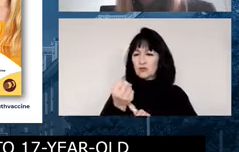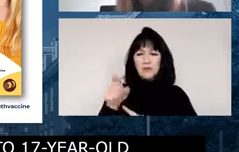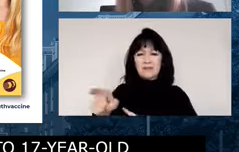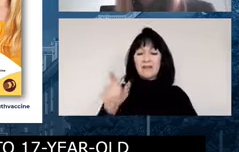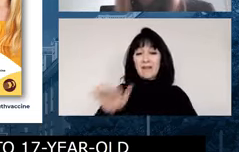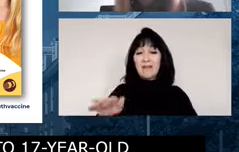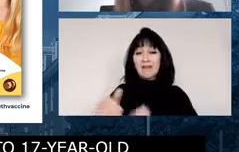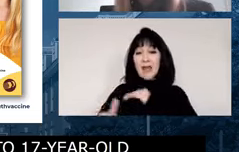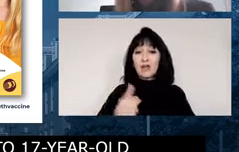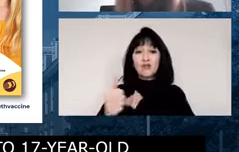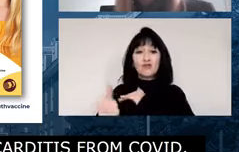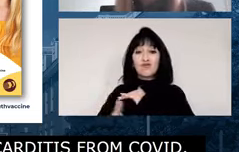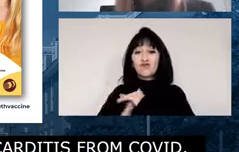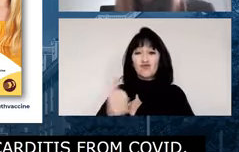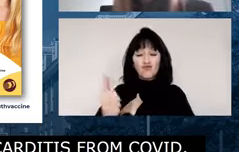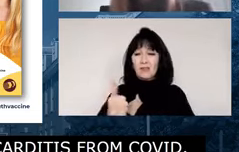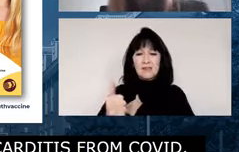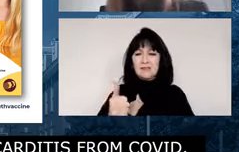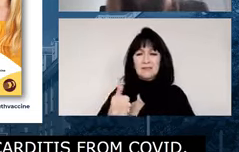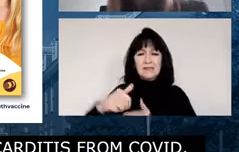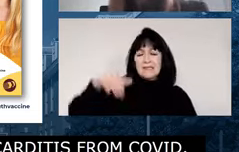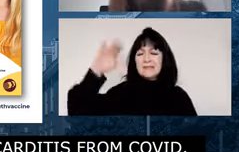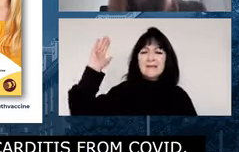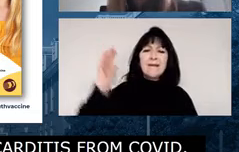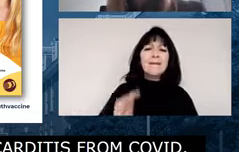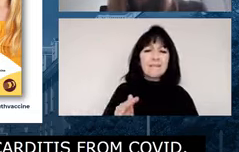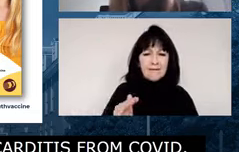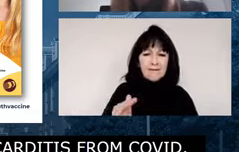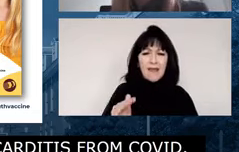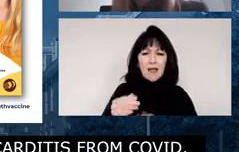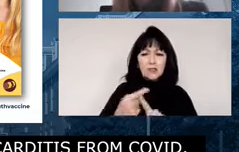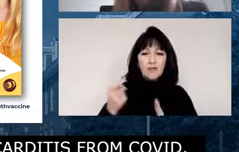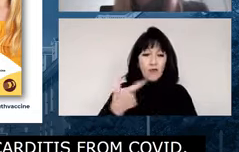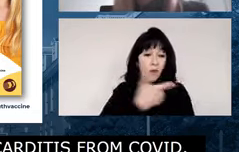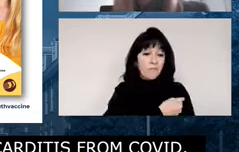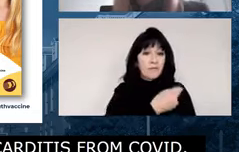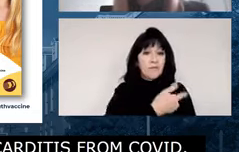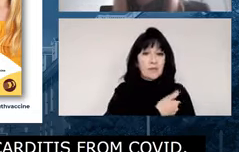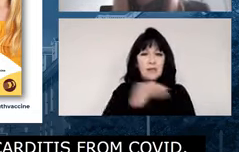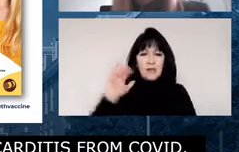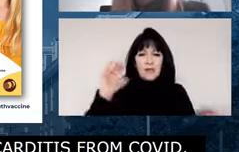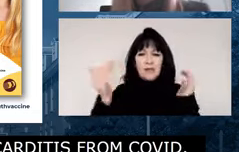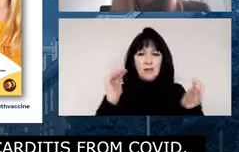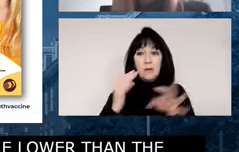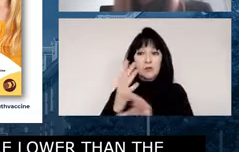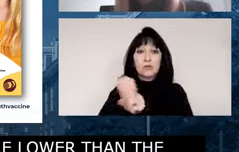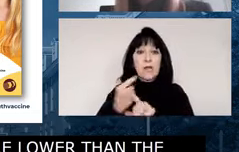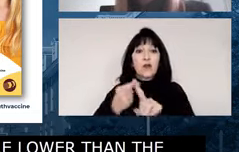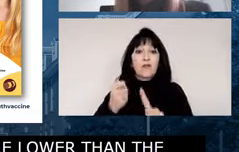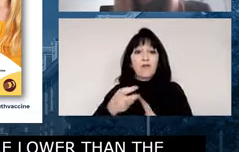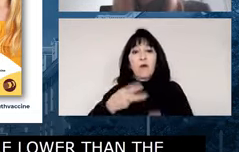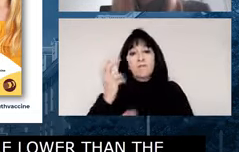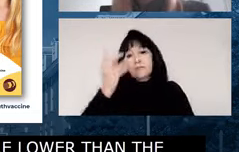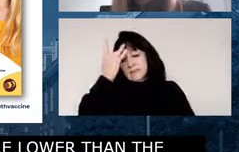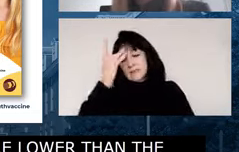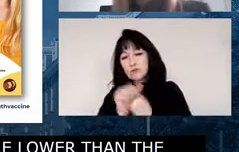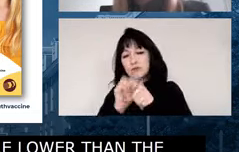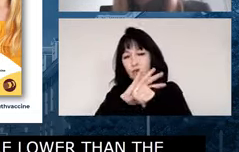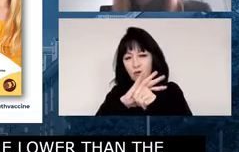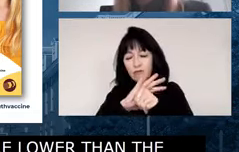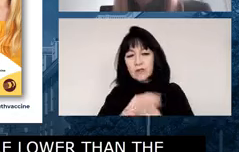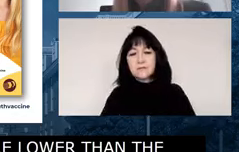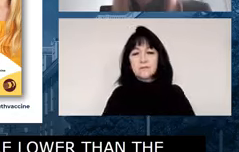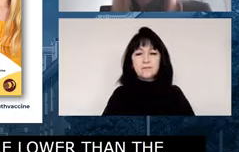from vaccination. We know a lot of parents are concerned about possible developmental side effects, which there's no evidence